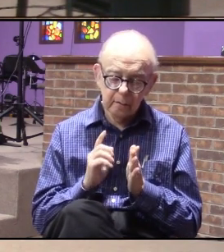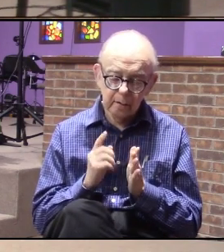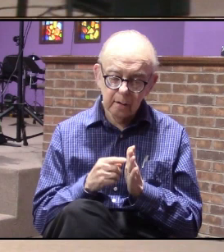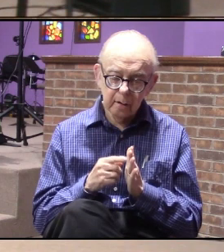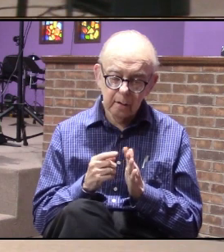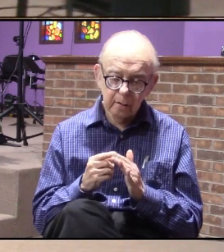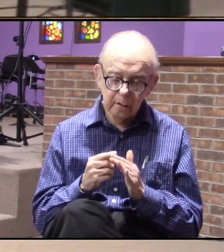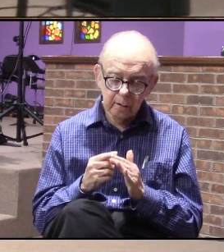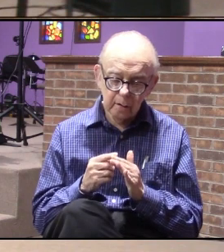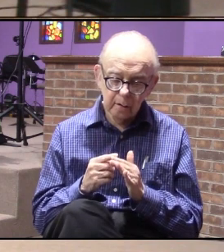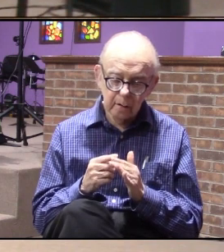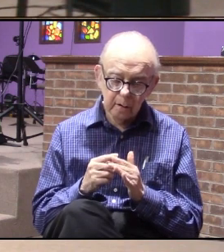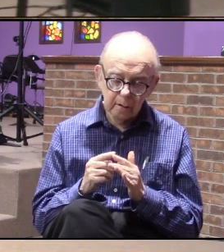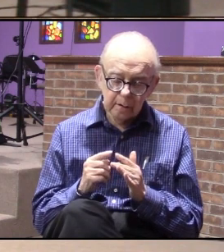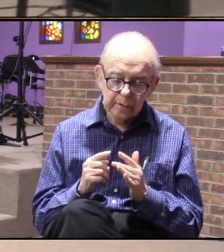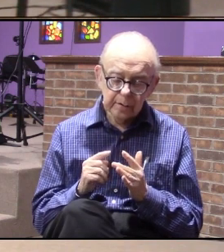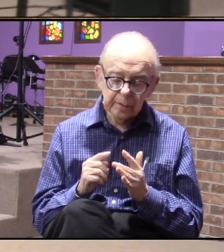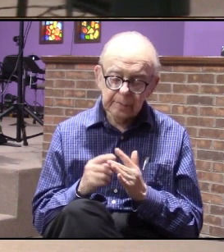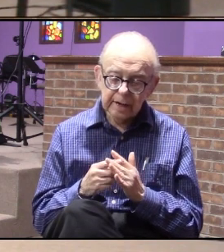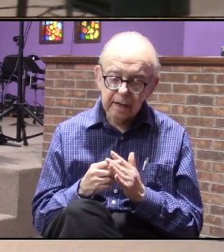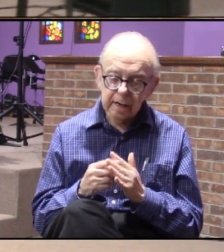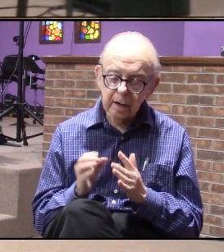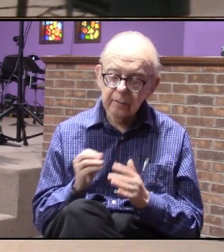of the conception of Christ,